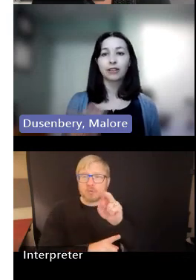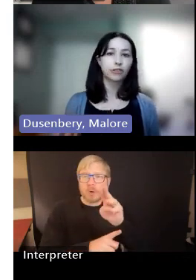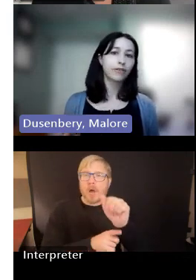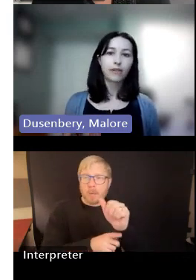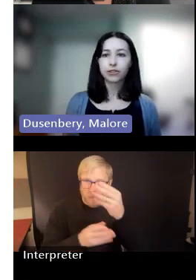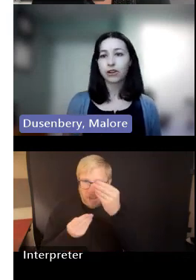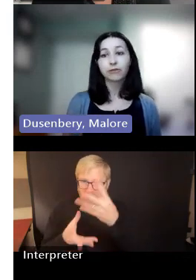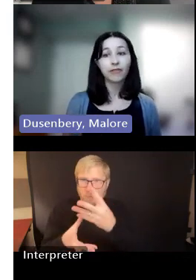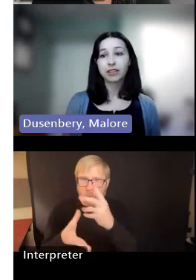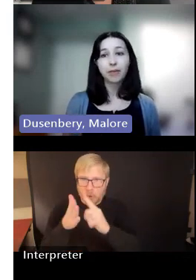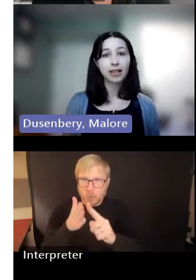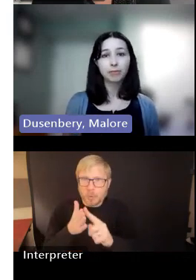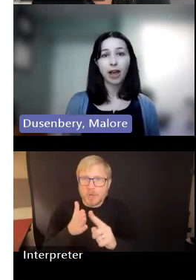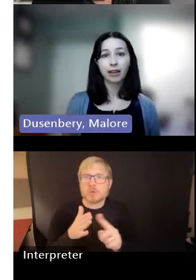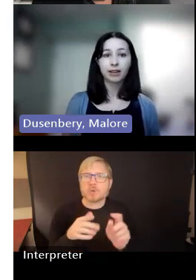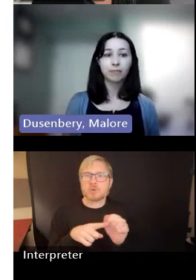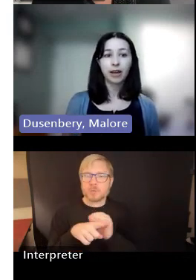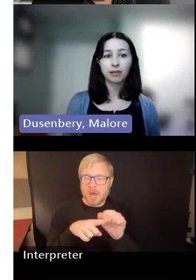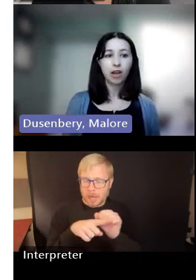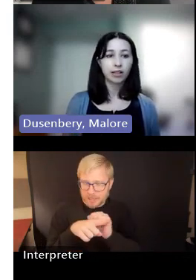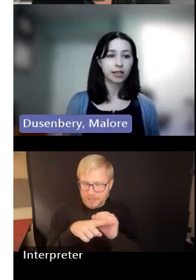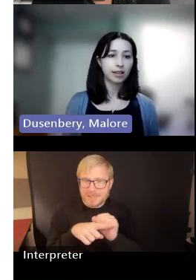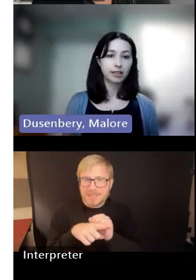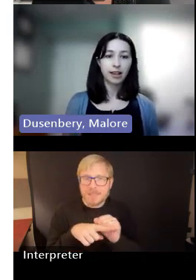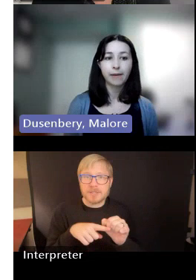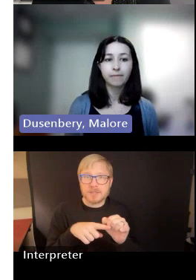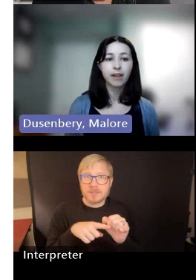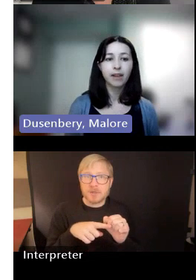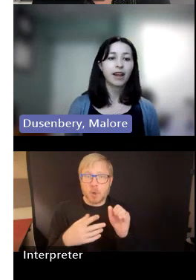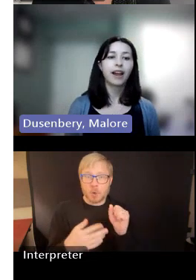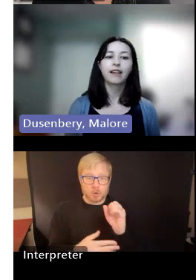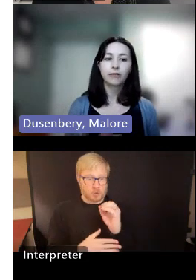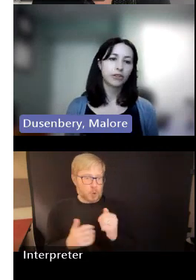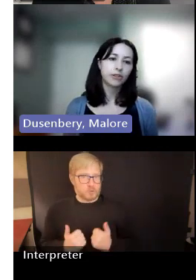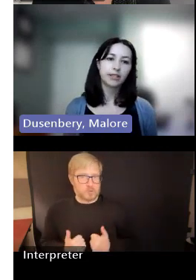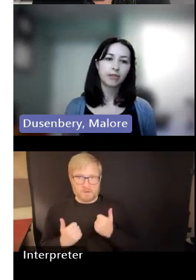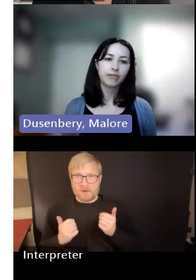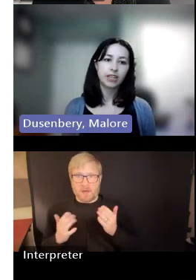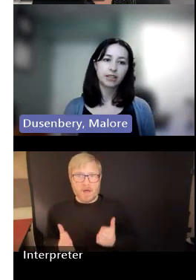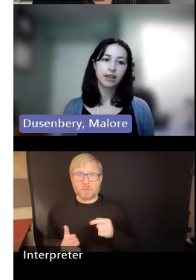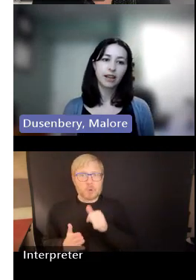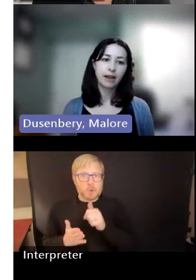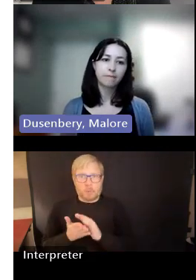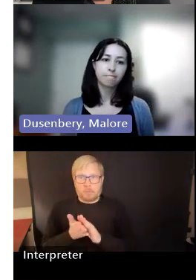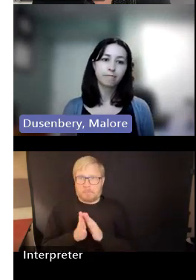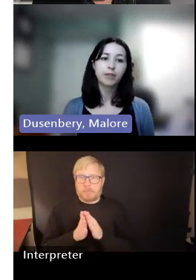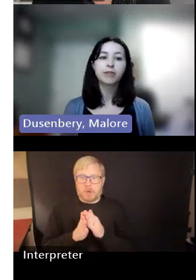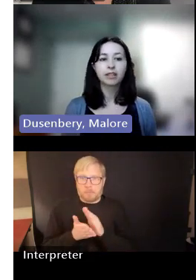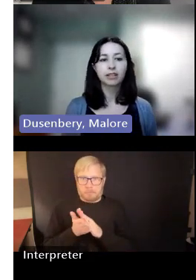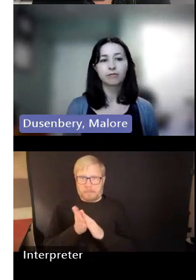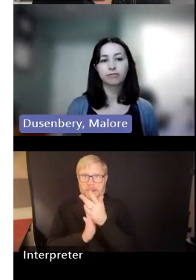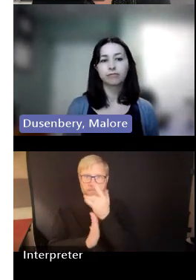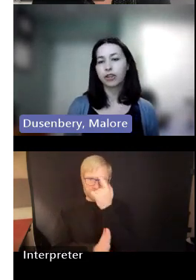so that survivors aren't re-victimized by the process, and then reducing some of these